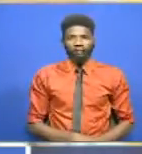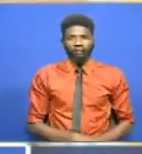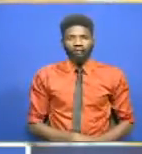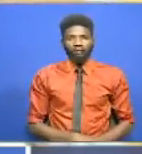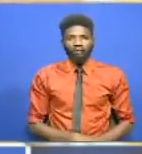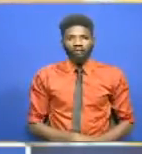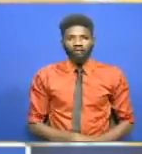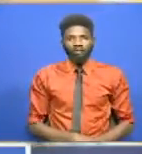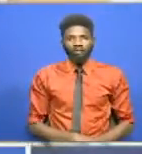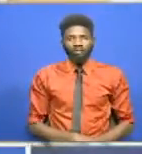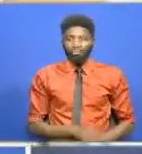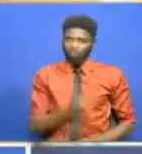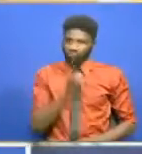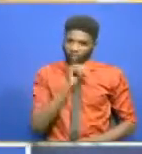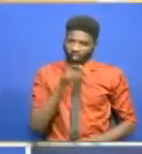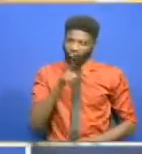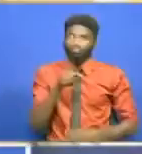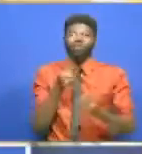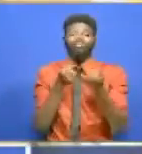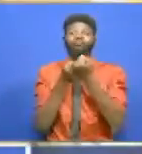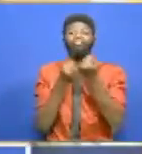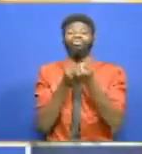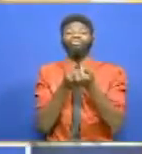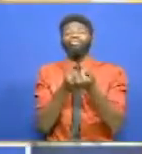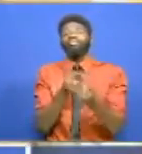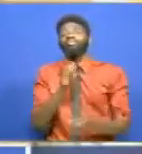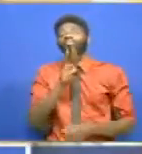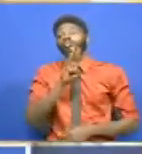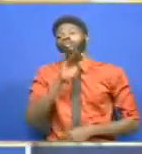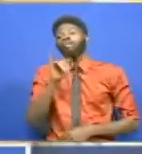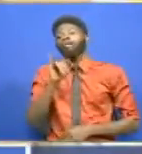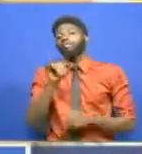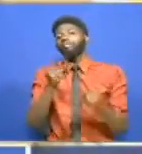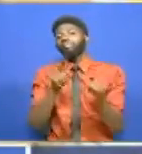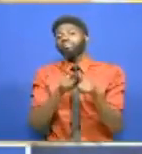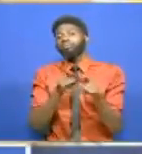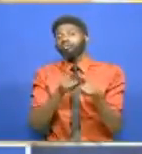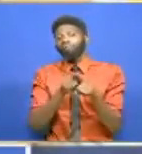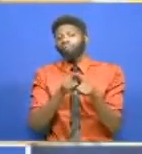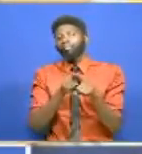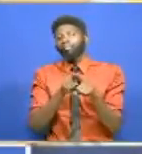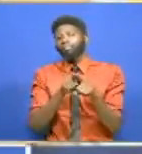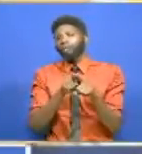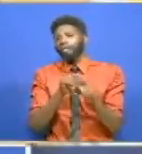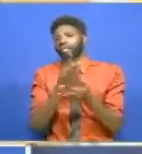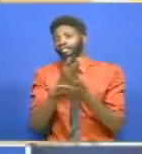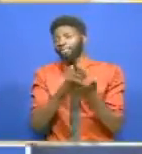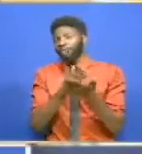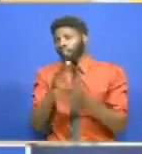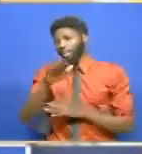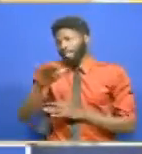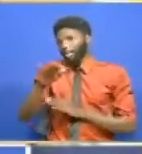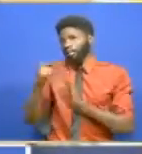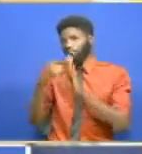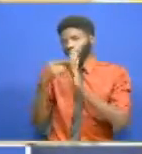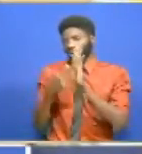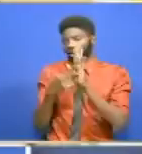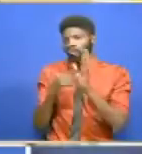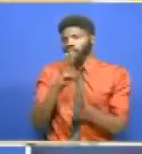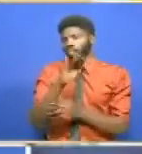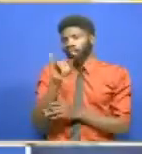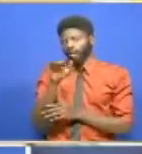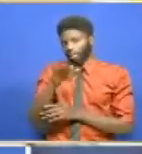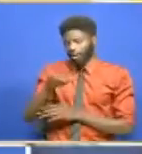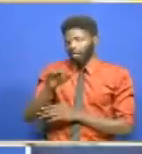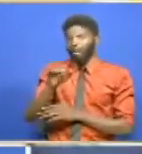you said you support the BBI and you also expressed some intervention on the part of the ECC. What are you